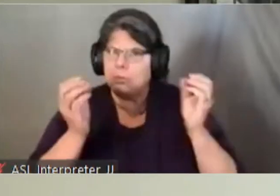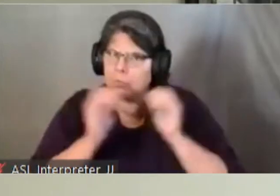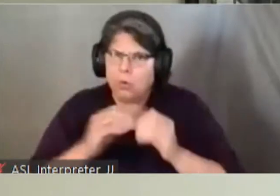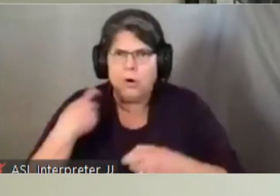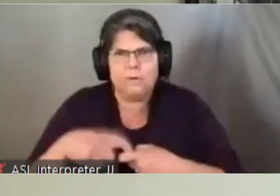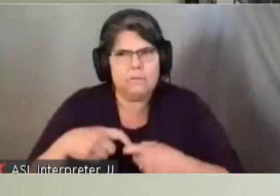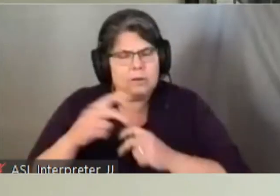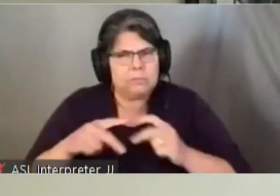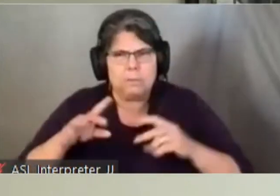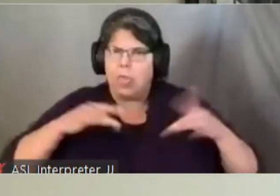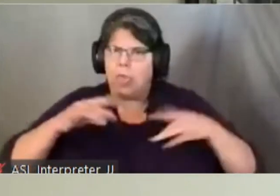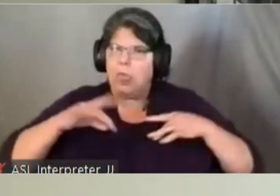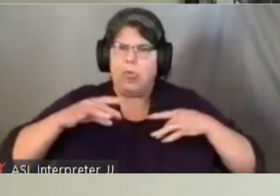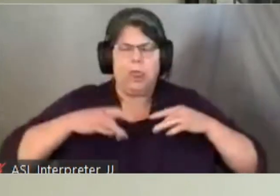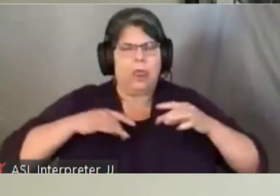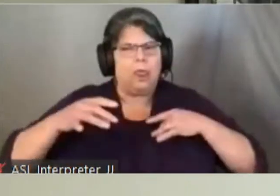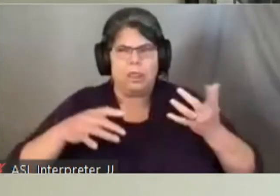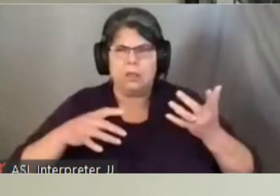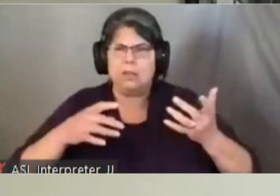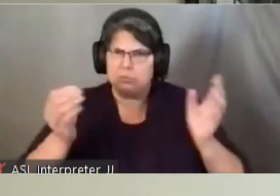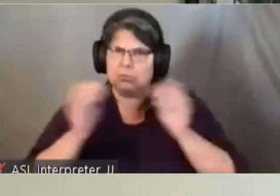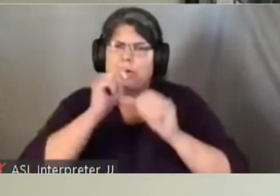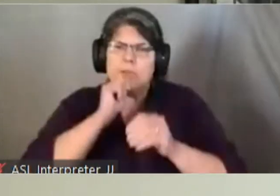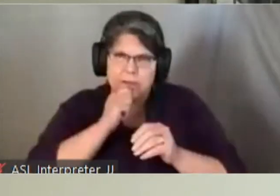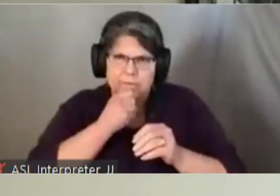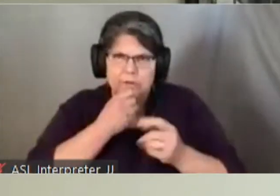with this COVID pandemic.